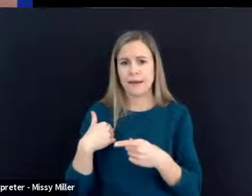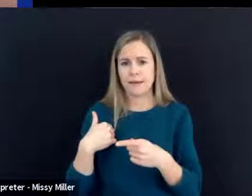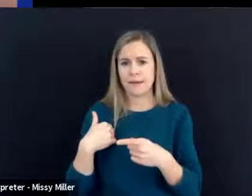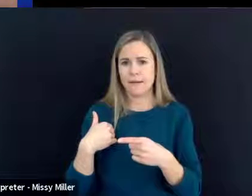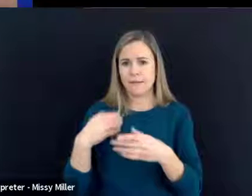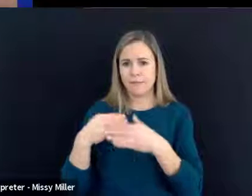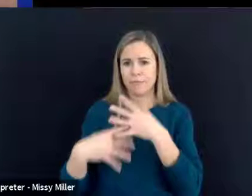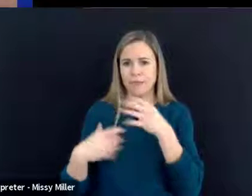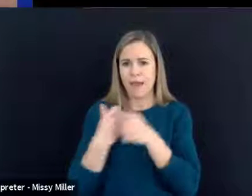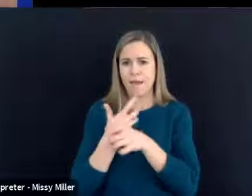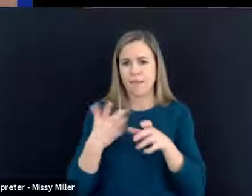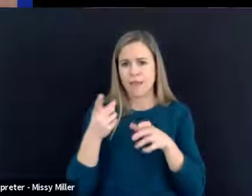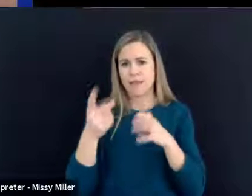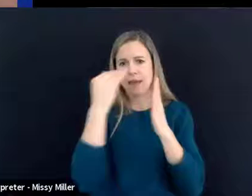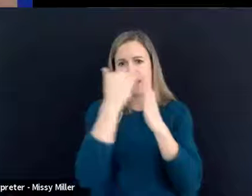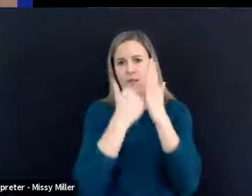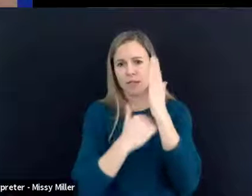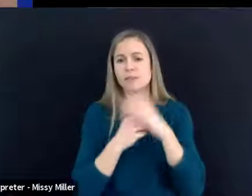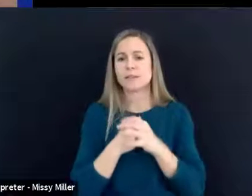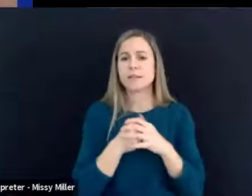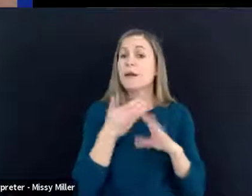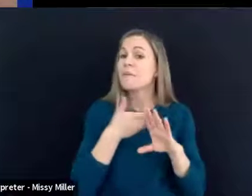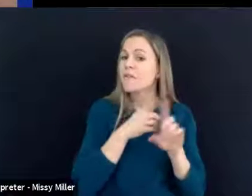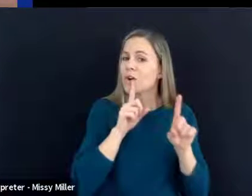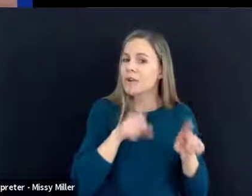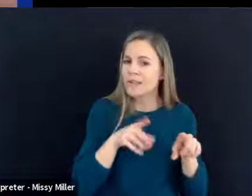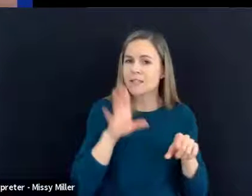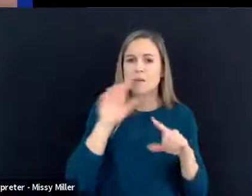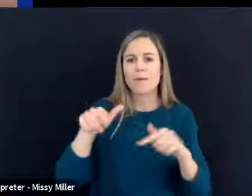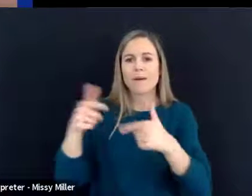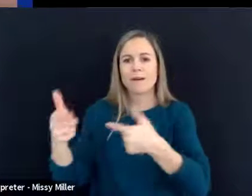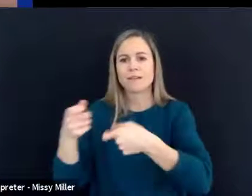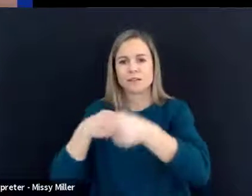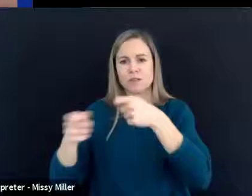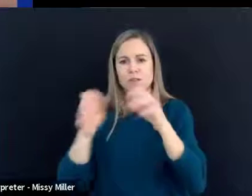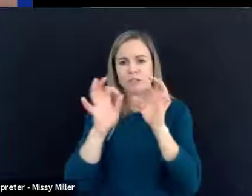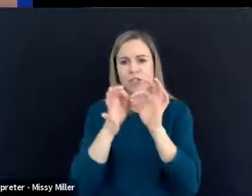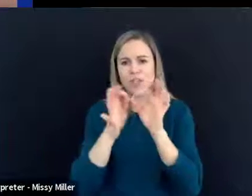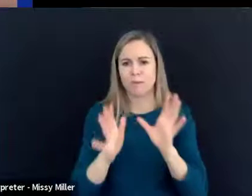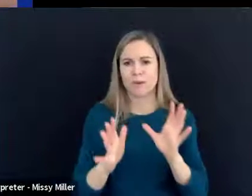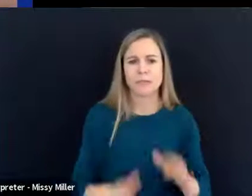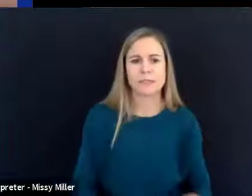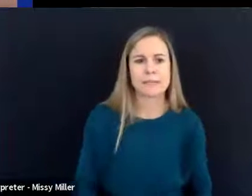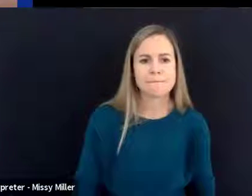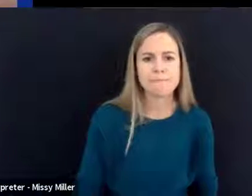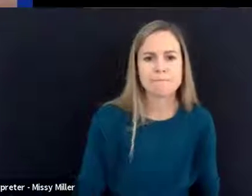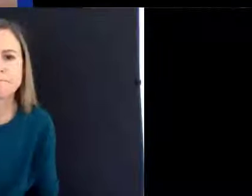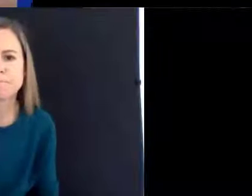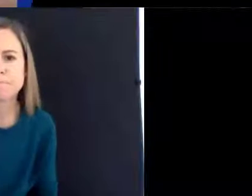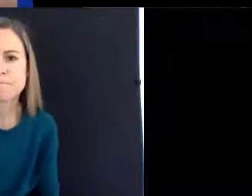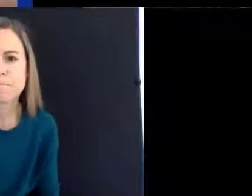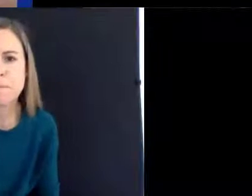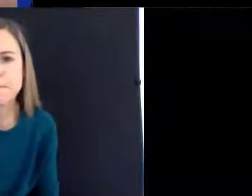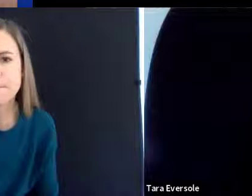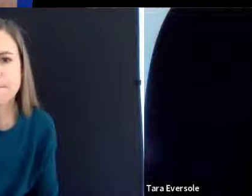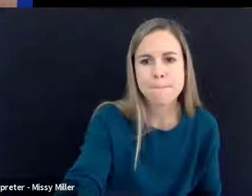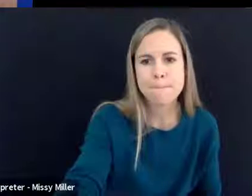listed. And before you answer, Megan or Susan, let's go ahead and do an interpreter switch. Hold on one second.